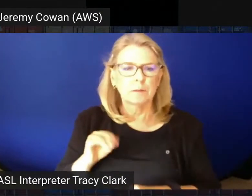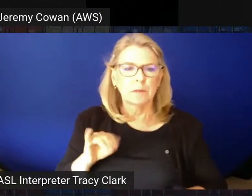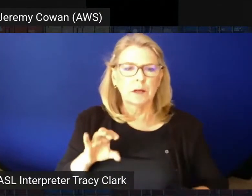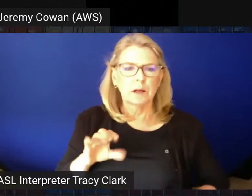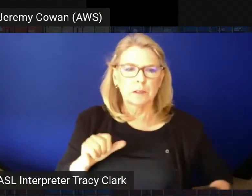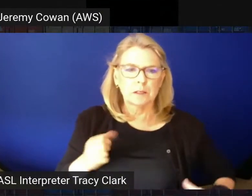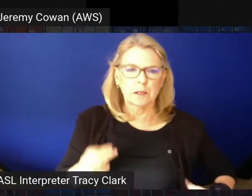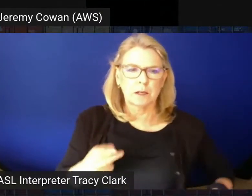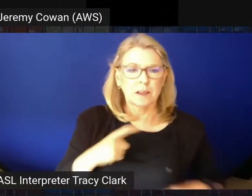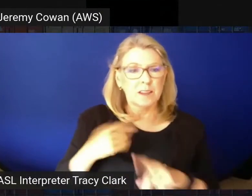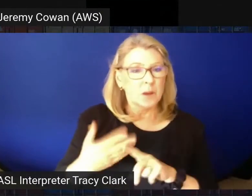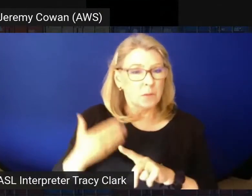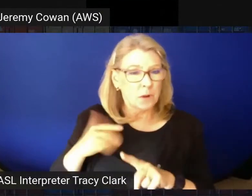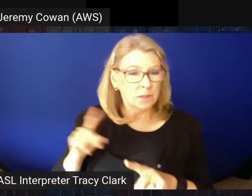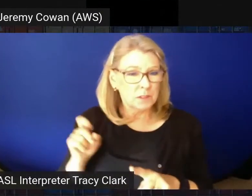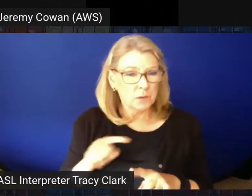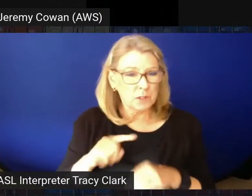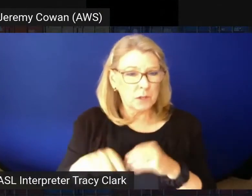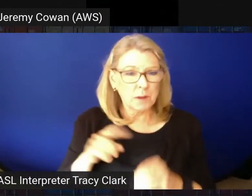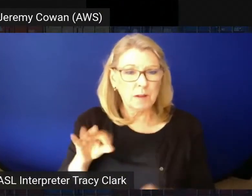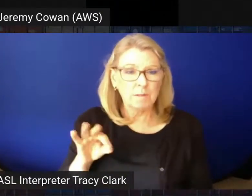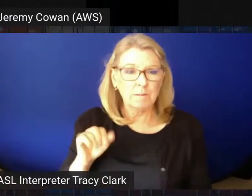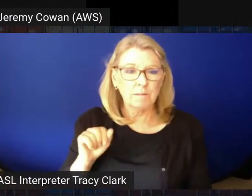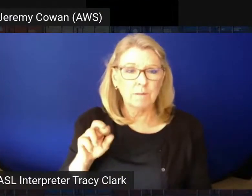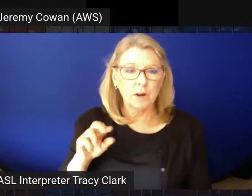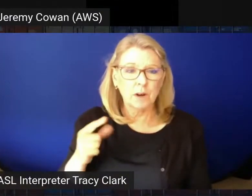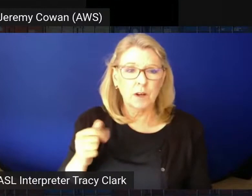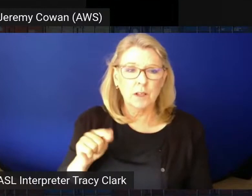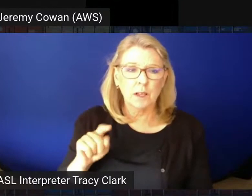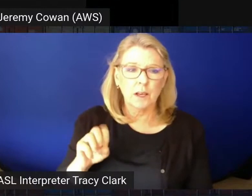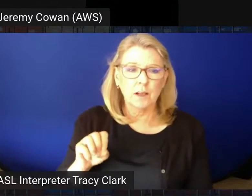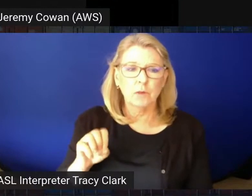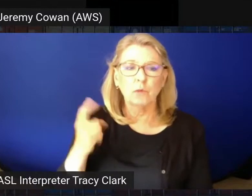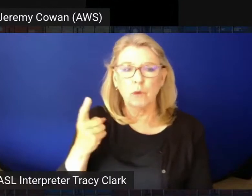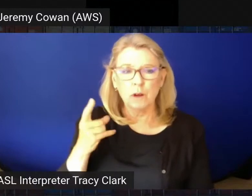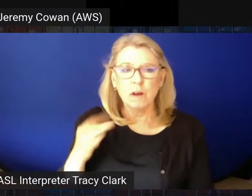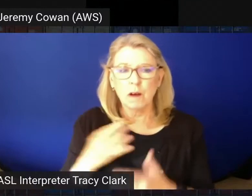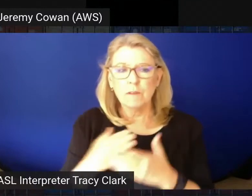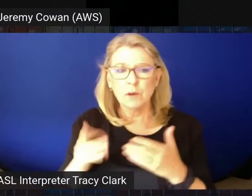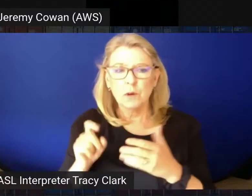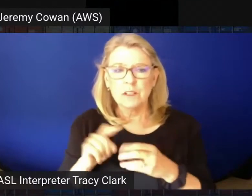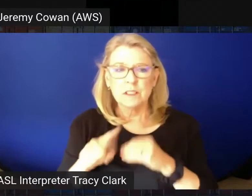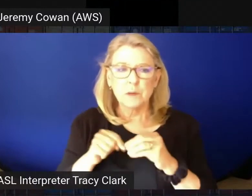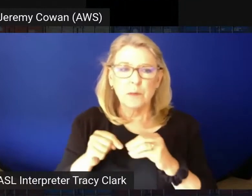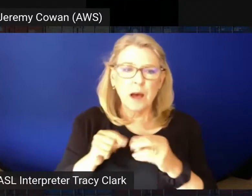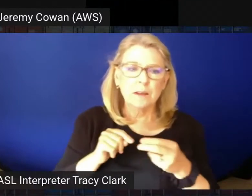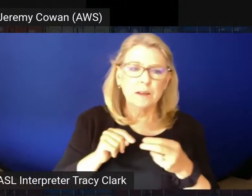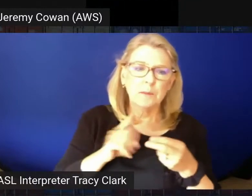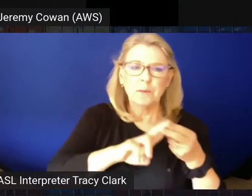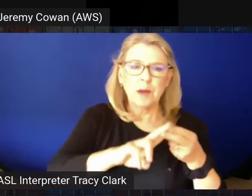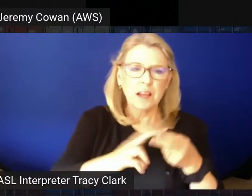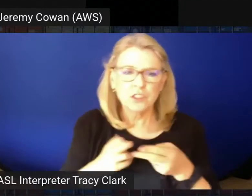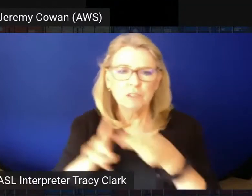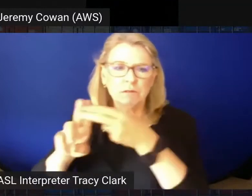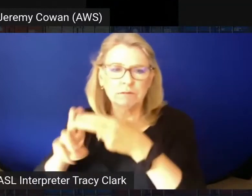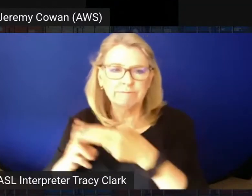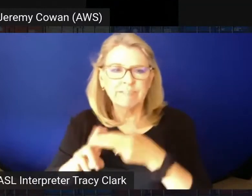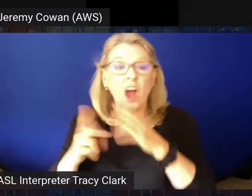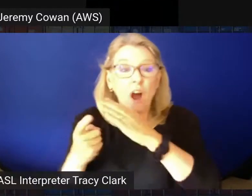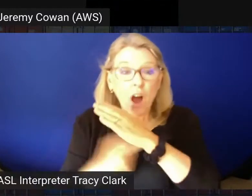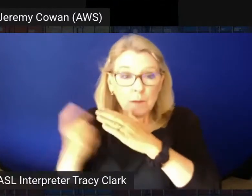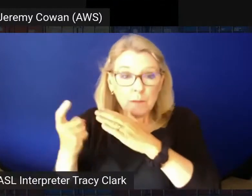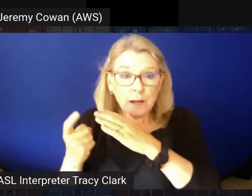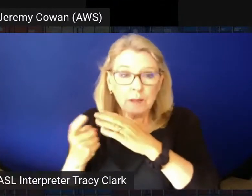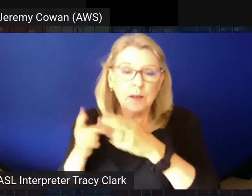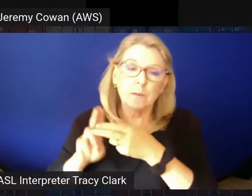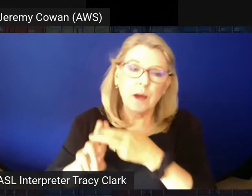that's one of the advantages of Fargate is that patching, like the automated patching. When there's when you hear about a container